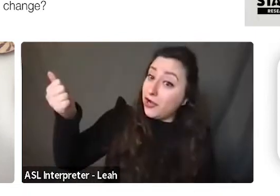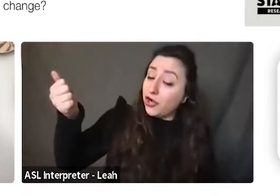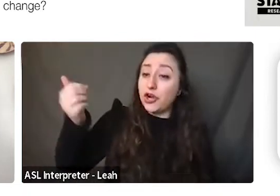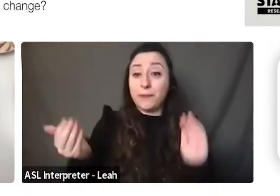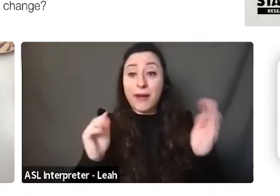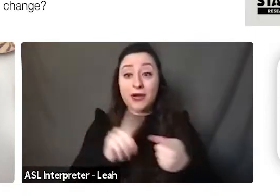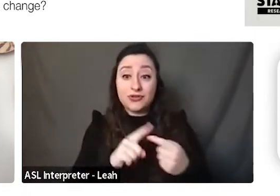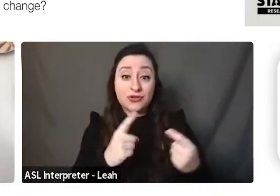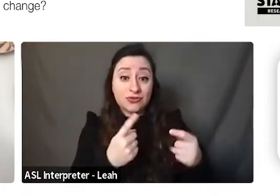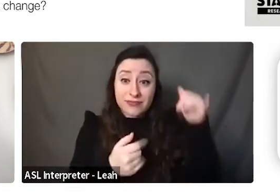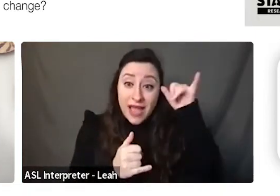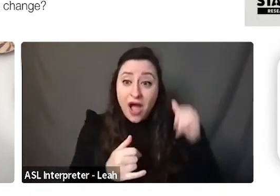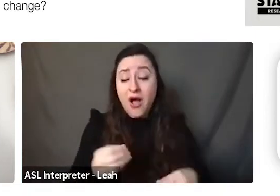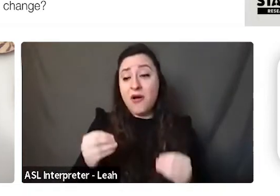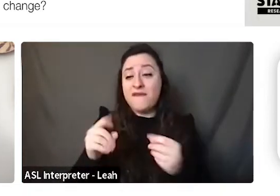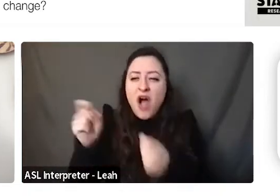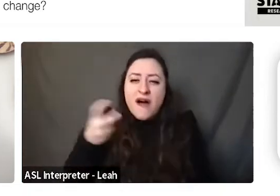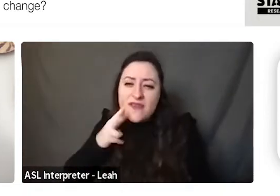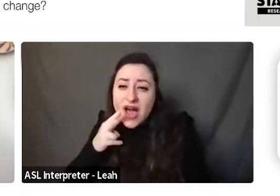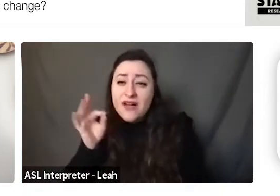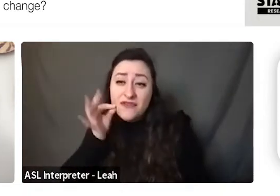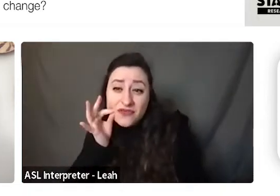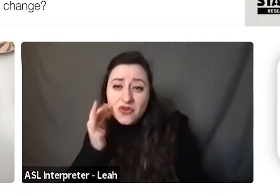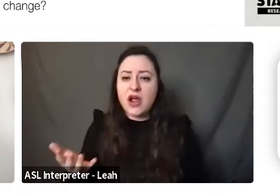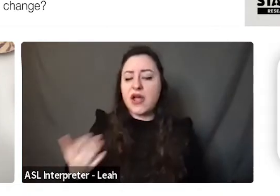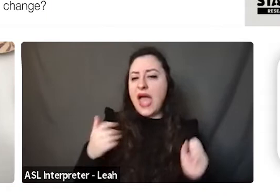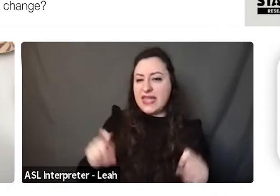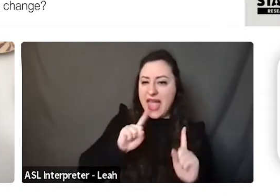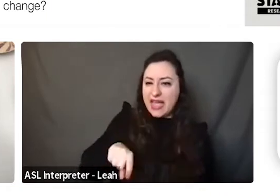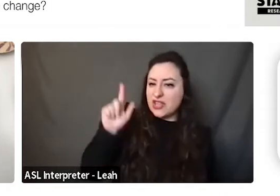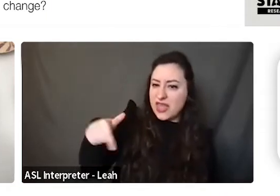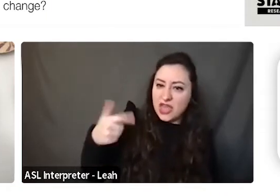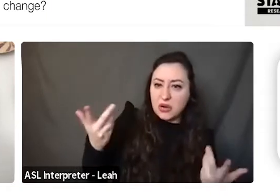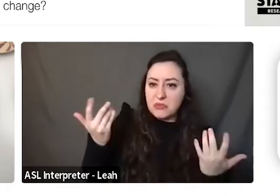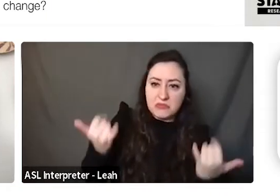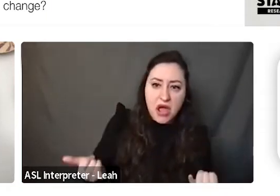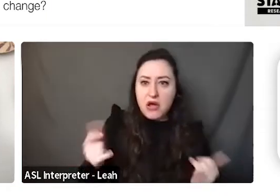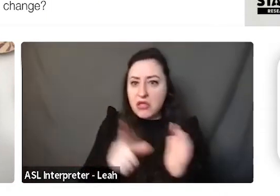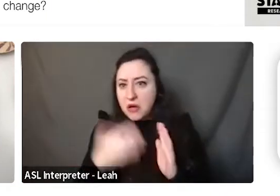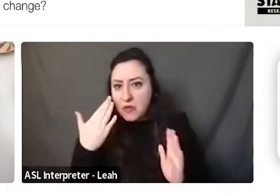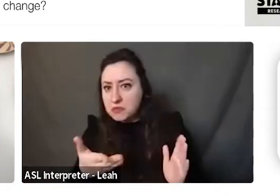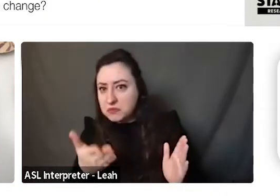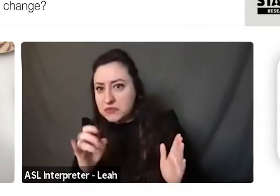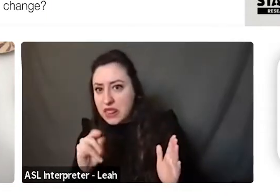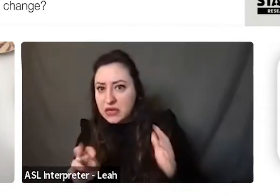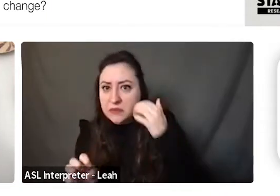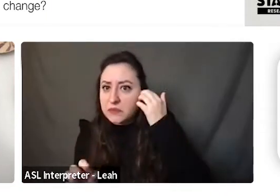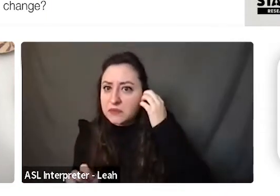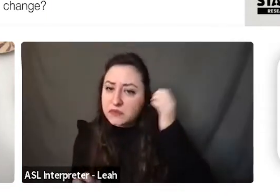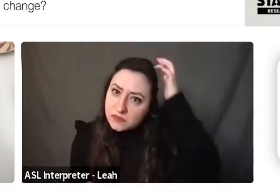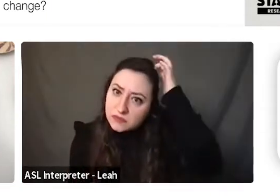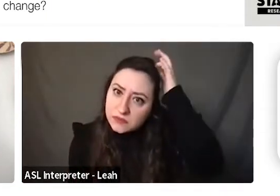from fruits or vegetables, I could answer those later or now, depending on what you think is best, Celine.